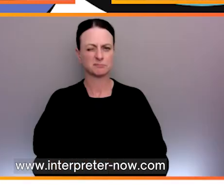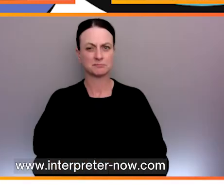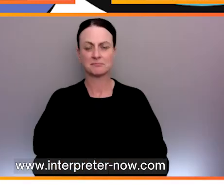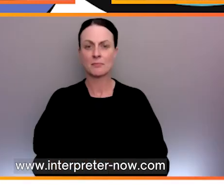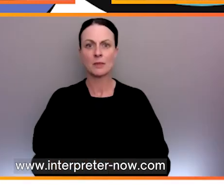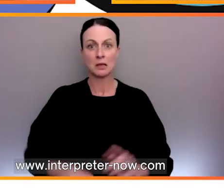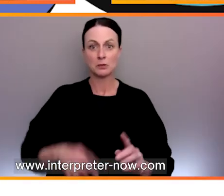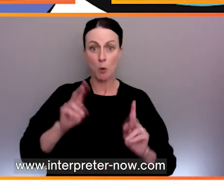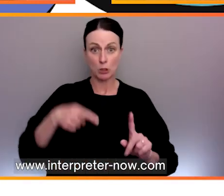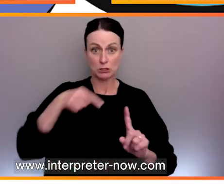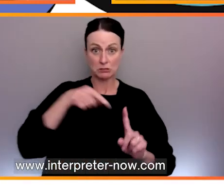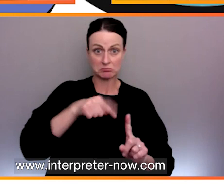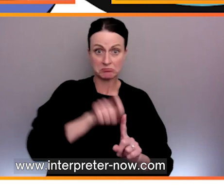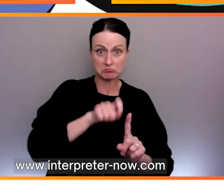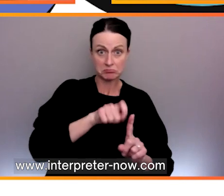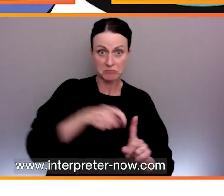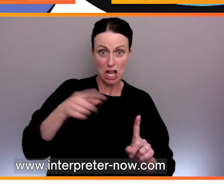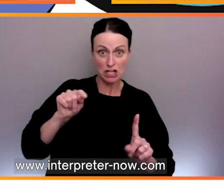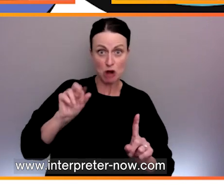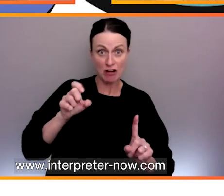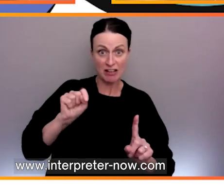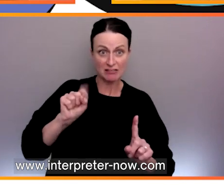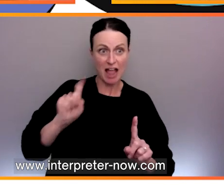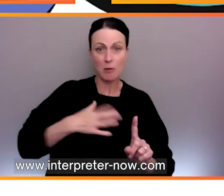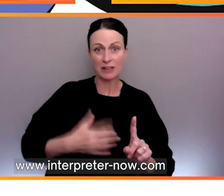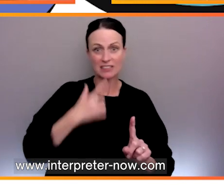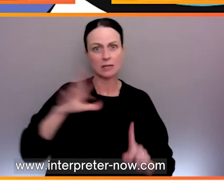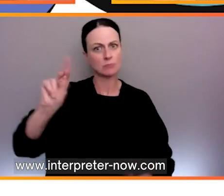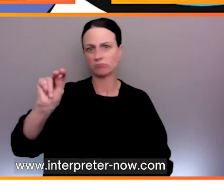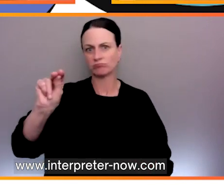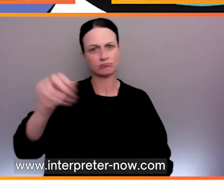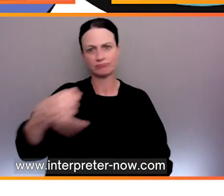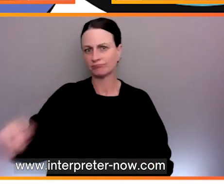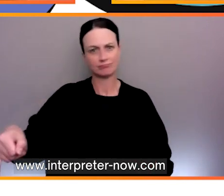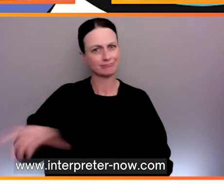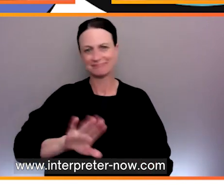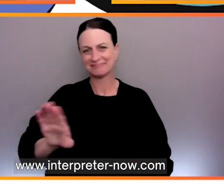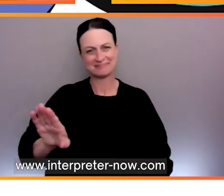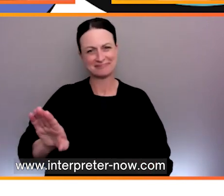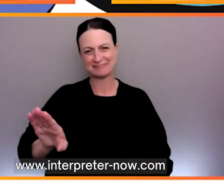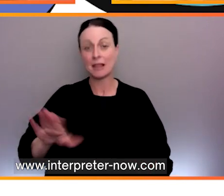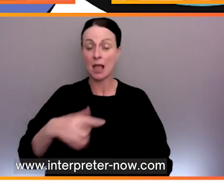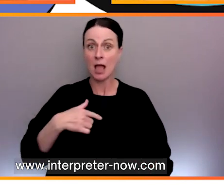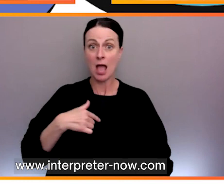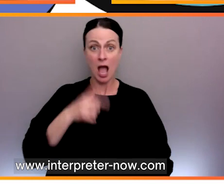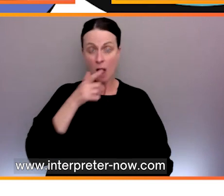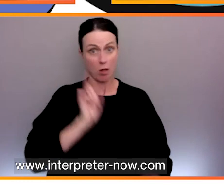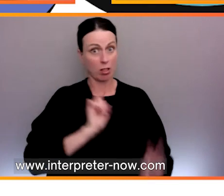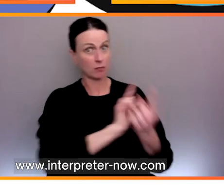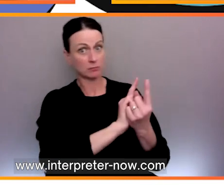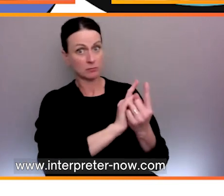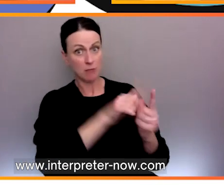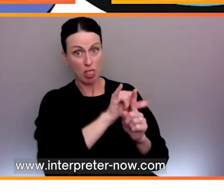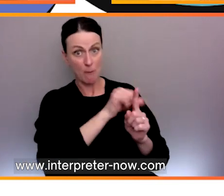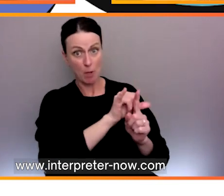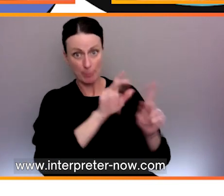going to fly. So I'm going to, not only will I talk to the bully afterwards, one-on-one, which I kind of go into